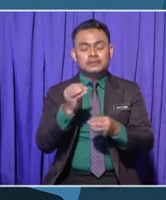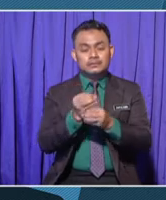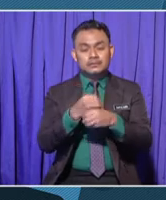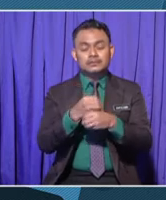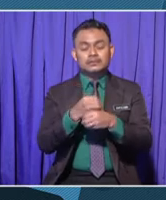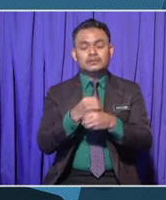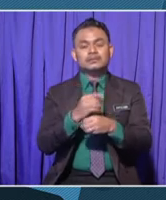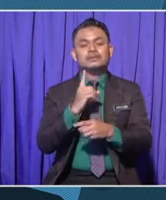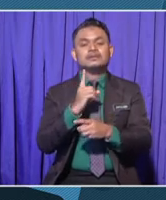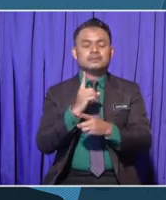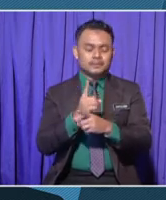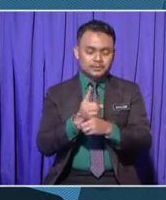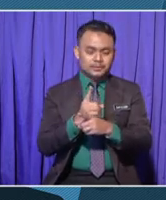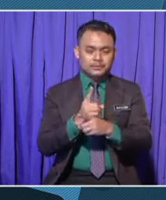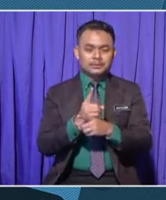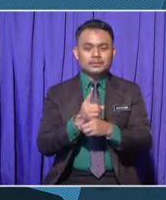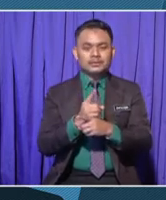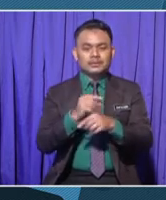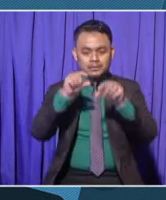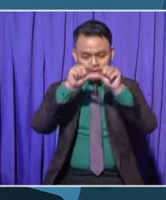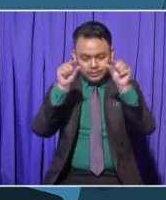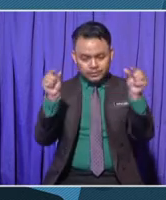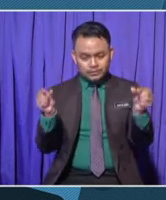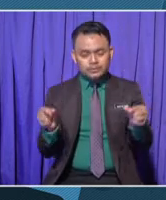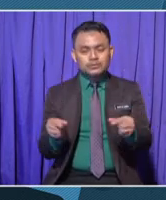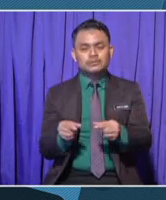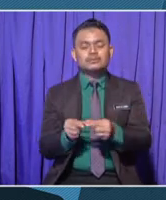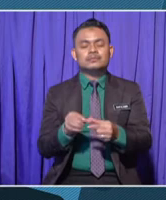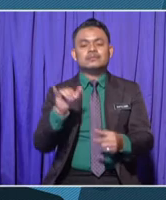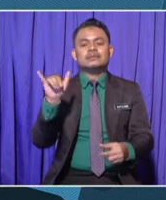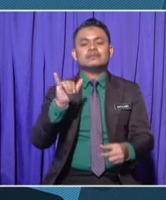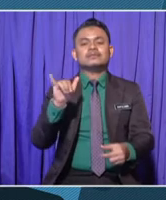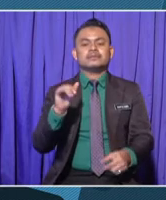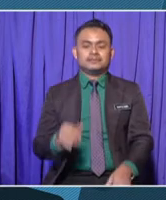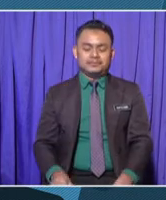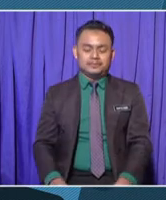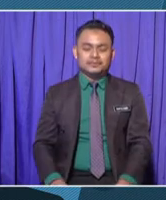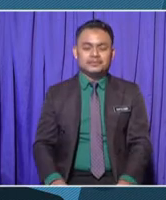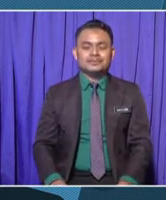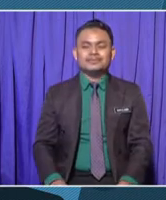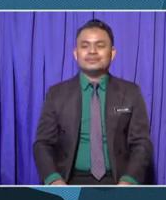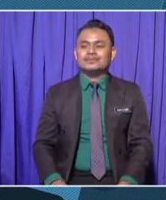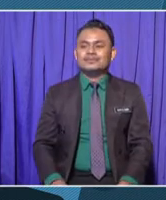right. Even the loop has the same shape as this.